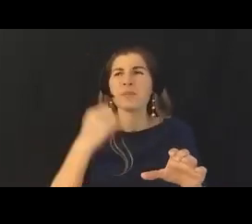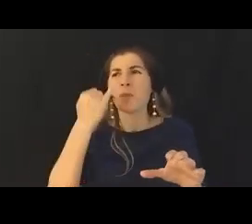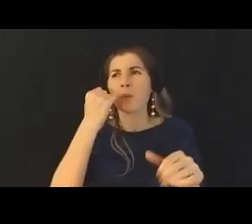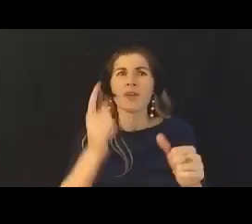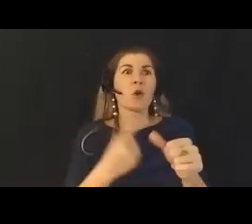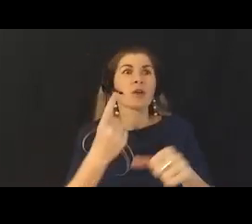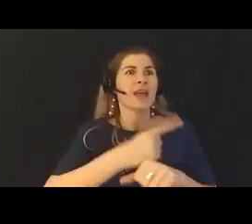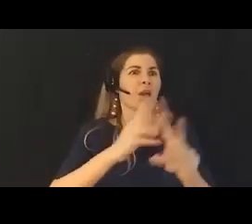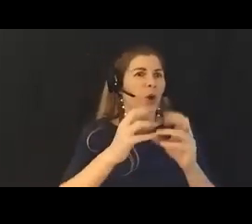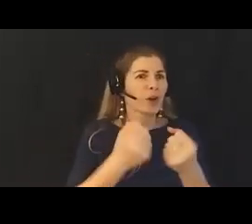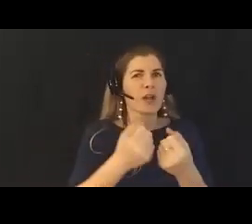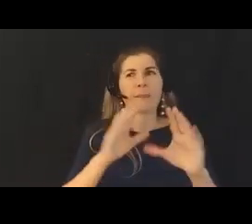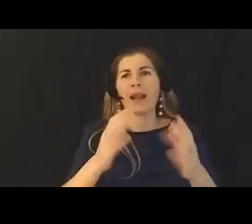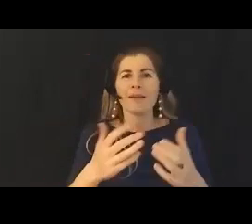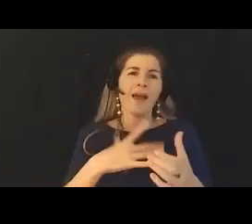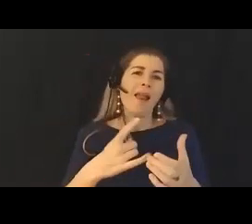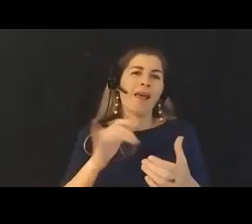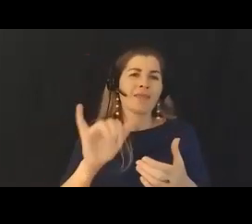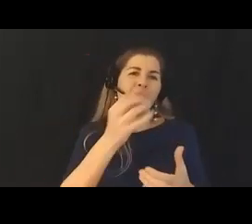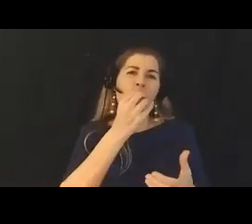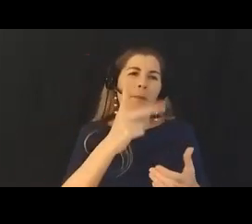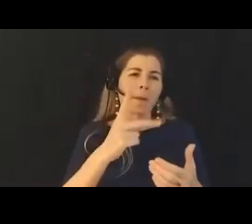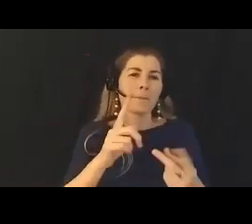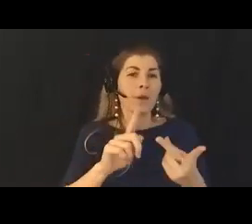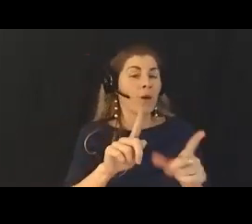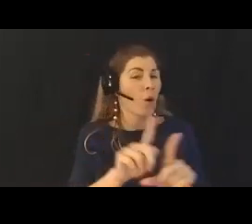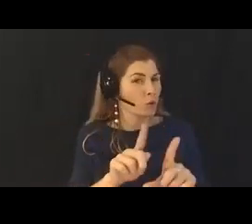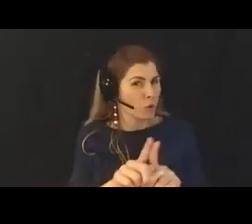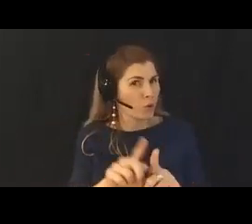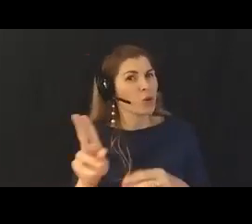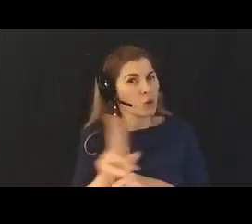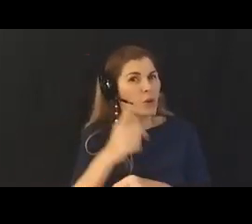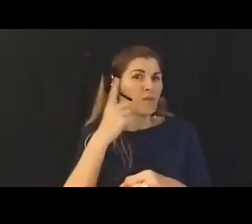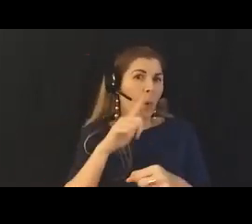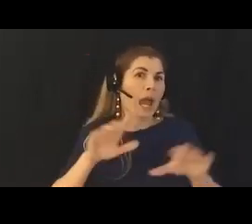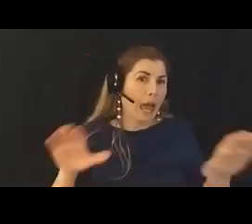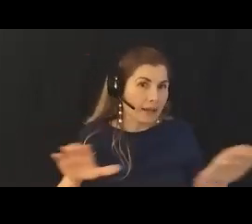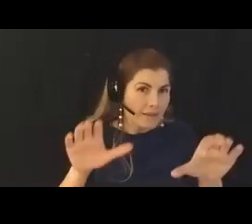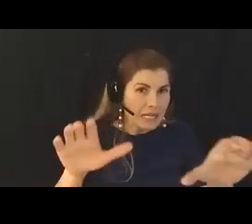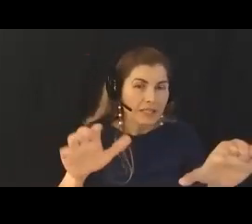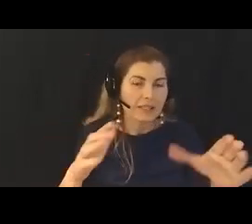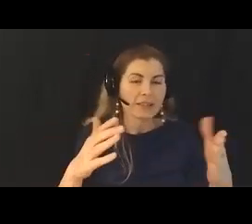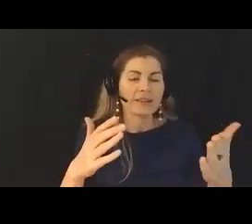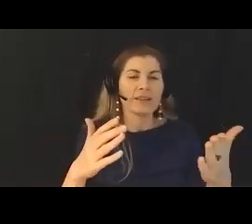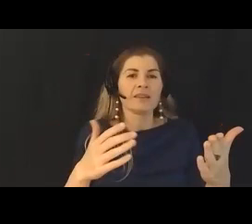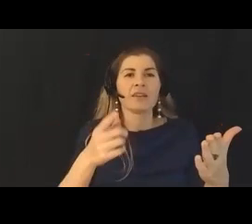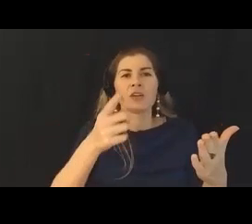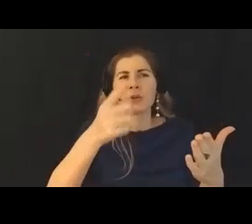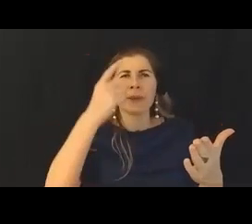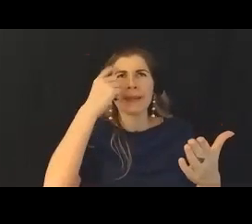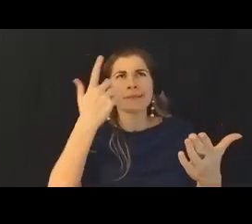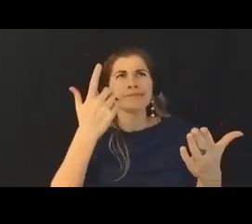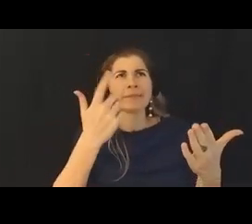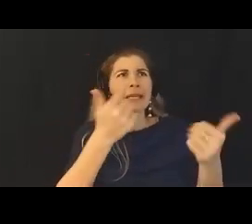just to get to know the group. You can also use it as a main activity. You can gauge it and use it for a variety of topics, such